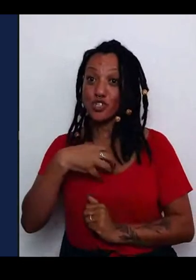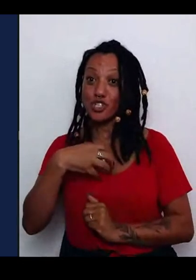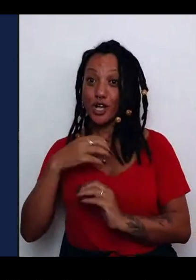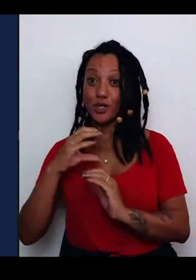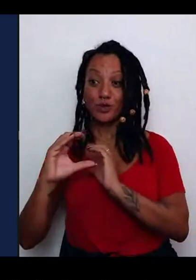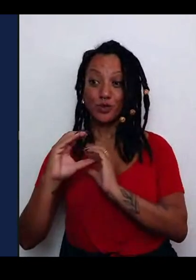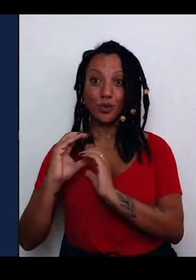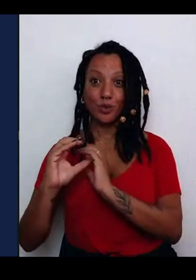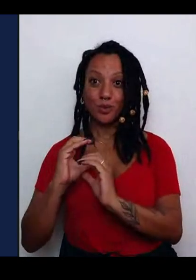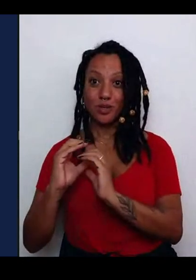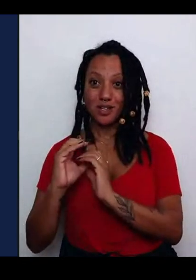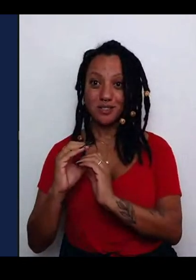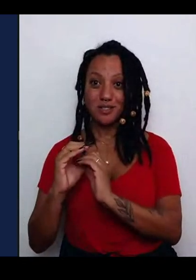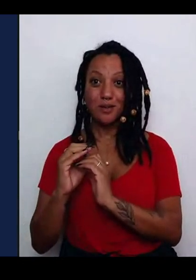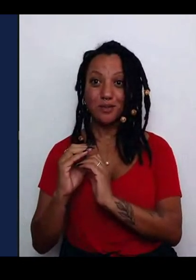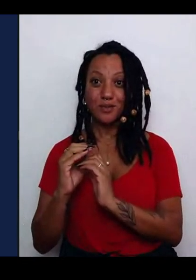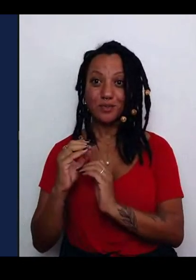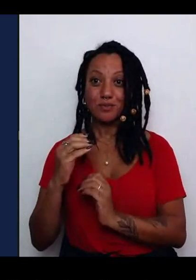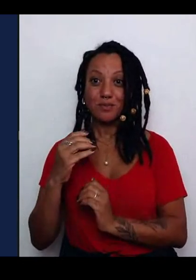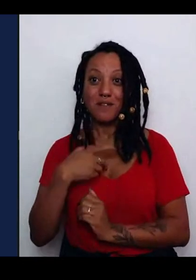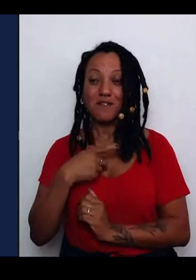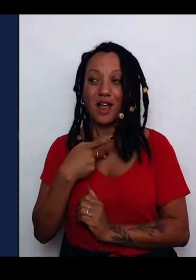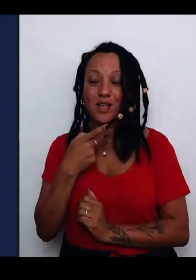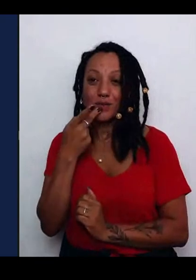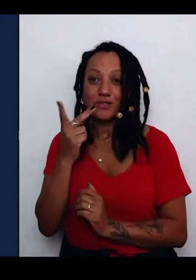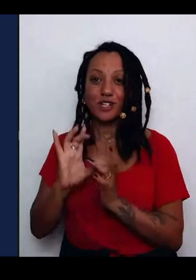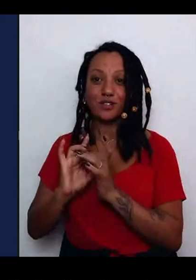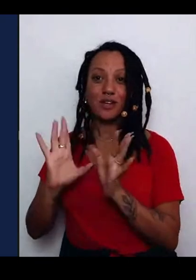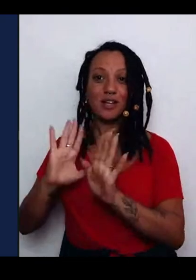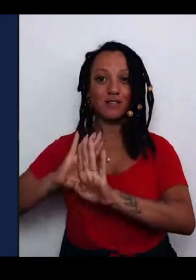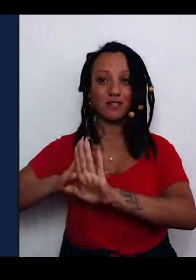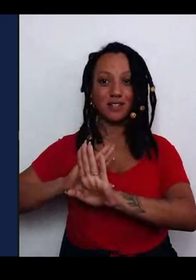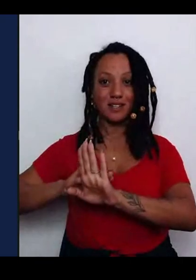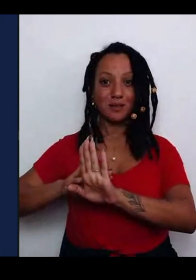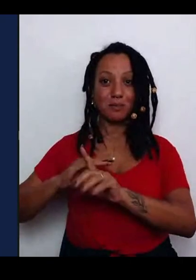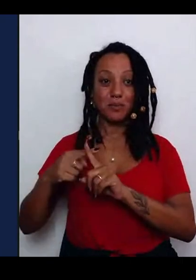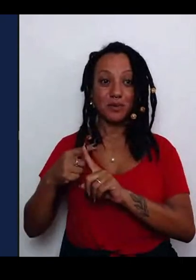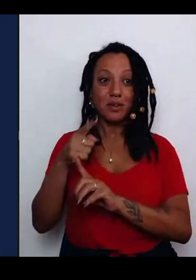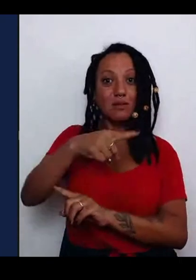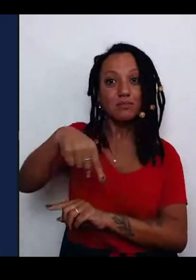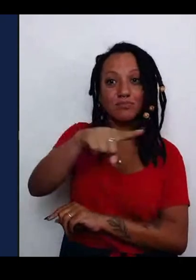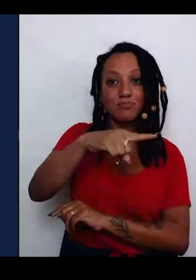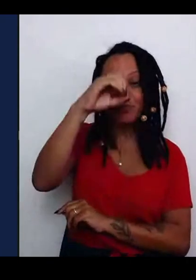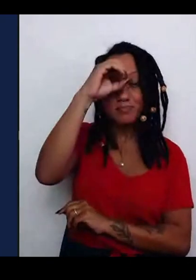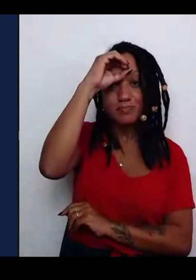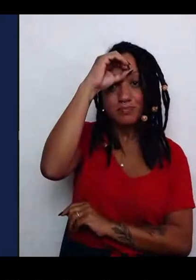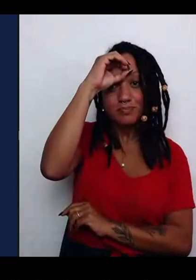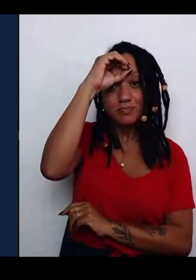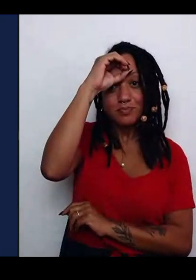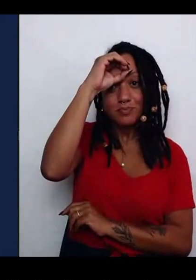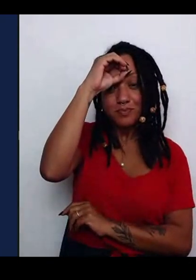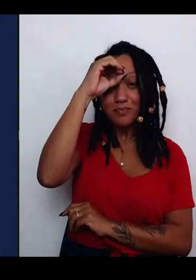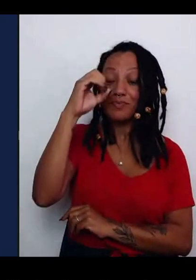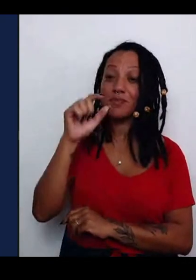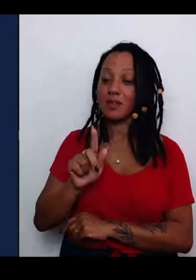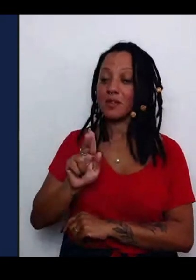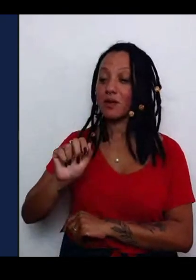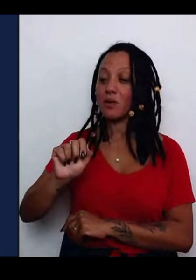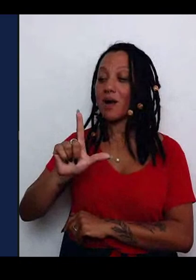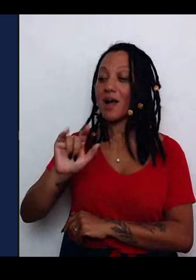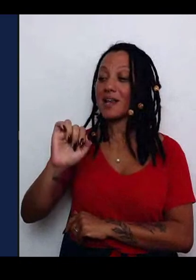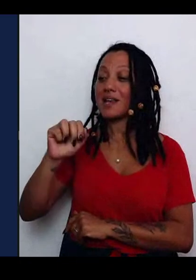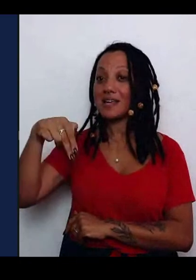way you know by a language that or it's not understandable to speak gualin is to become another through the reshaping of linguistic